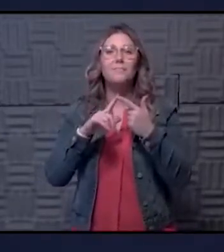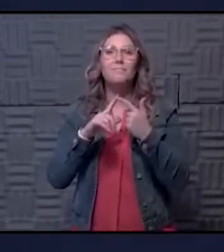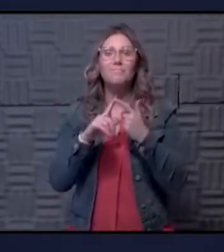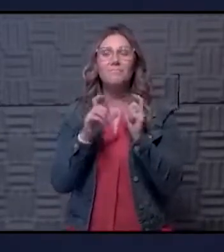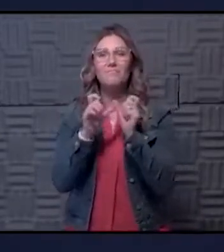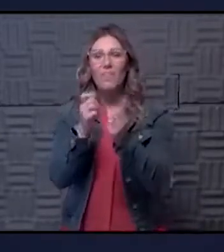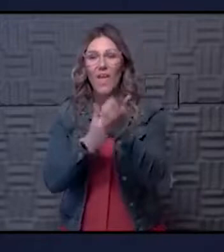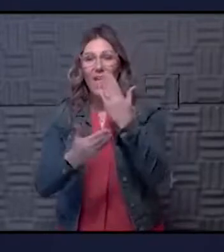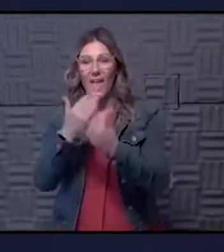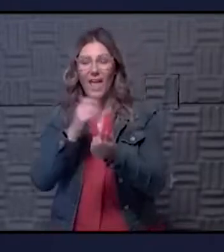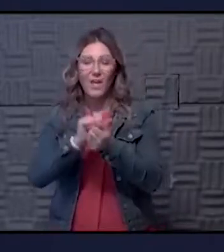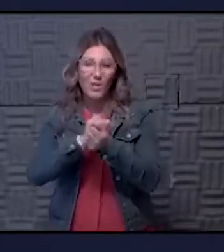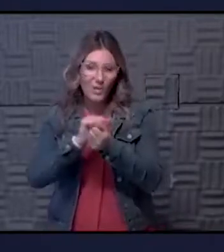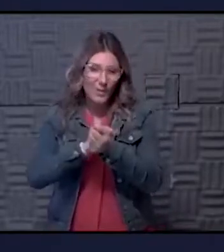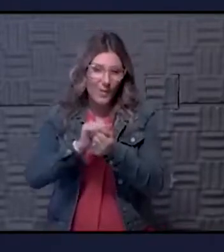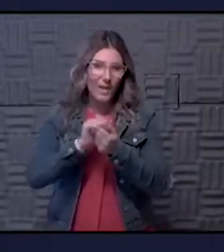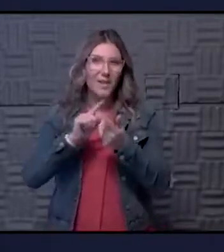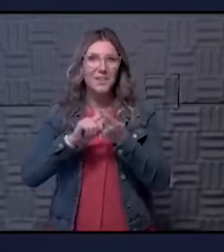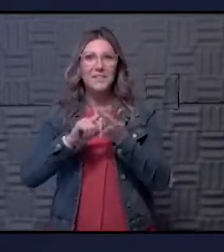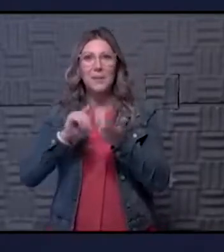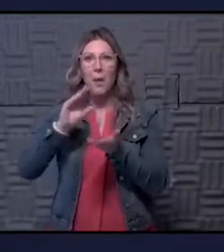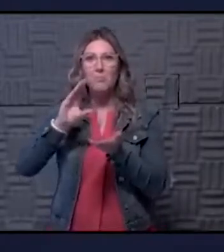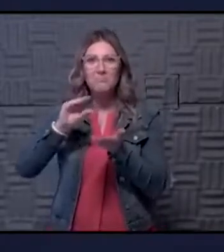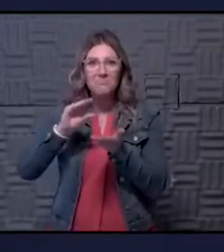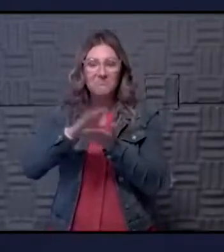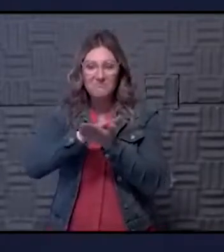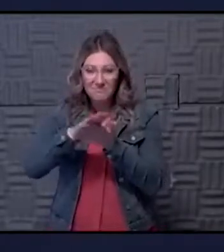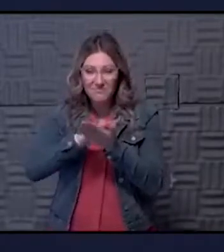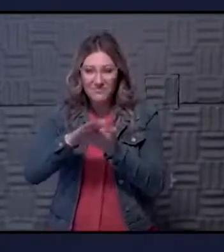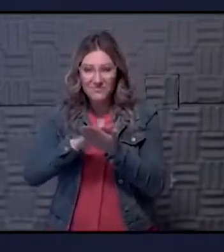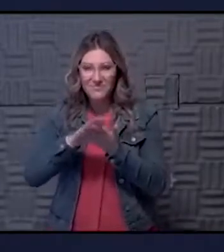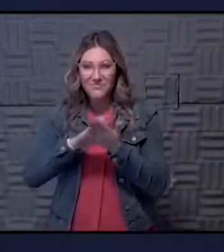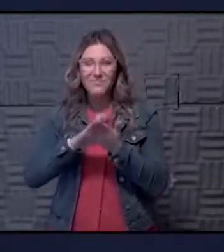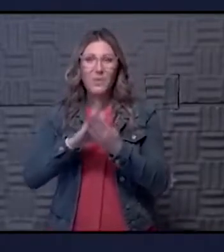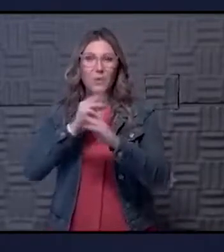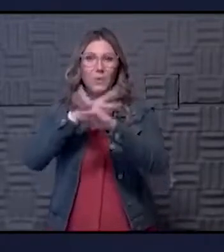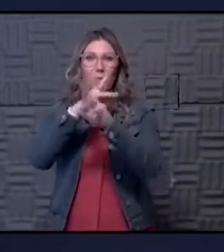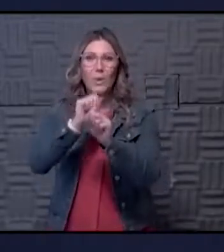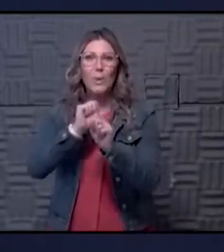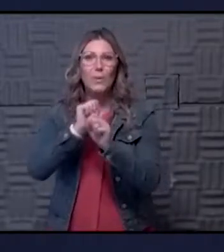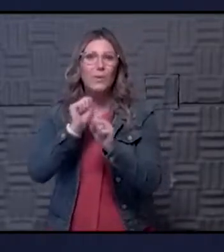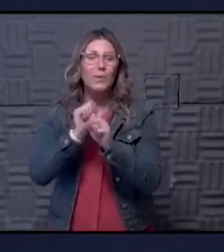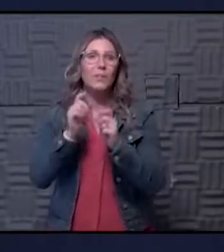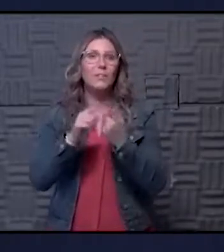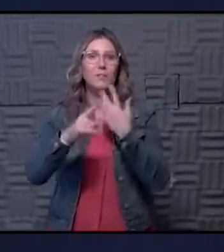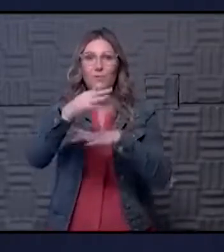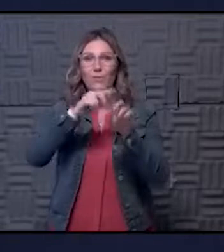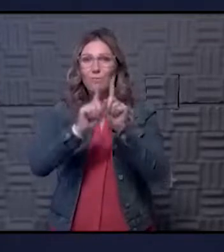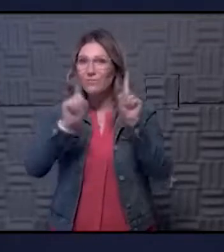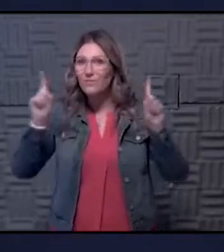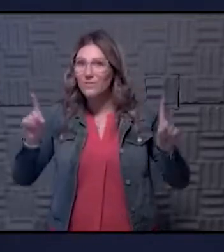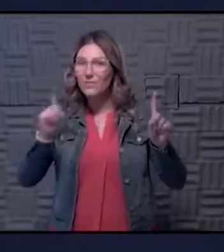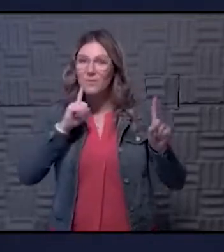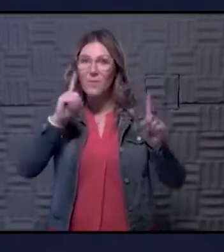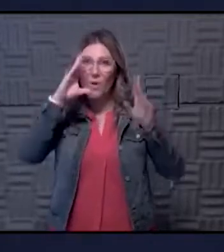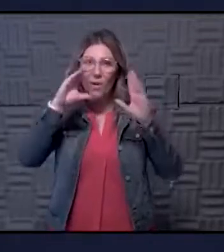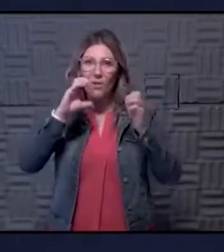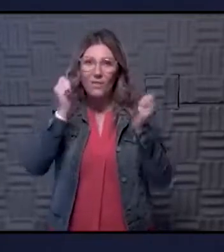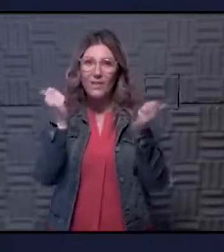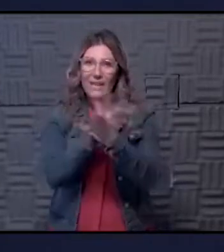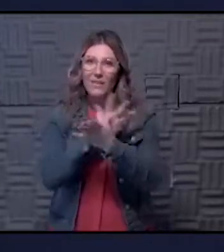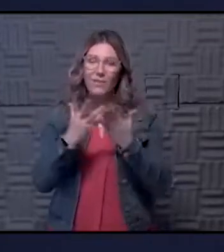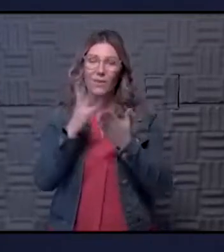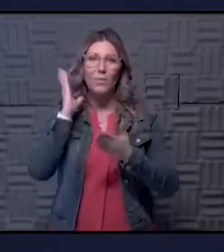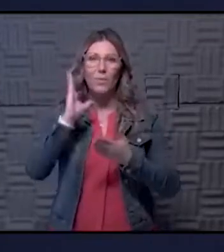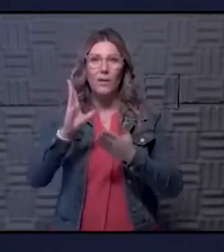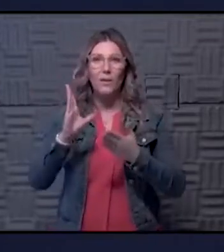washing, sanitizing, remote working, social distancing. So hopefully all that will too come to rest soon